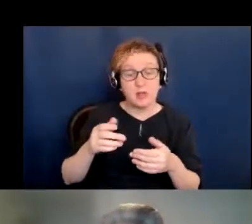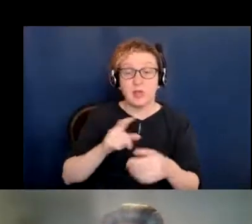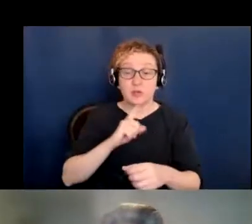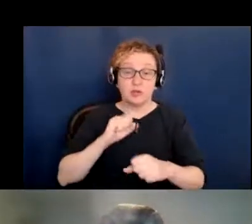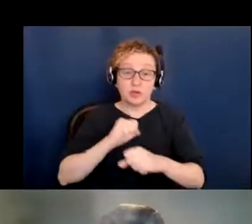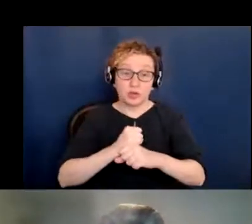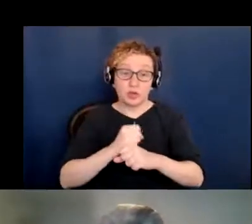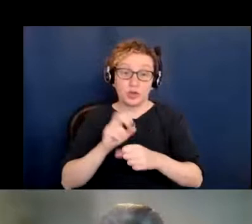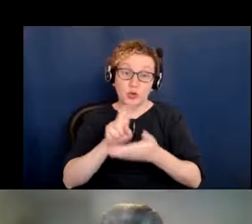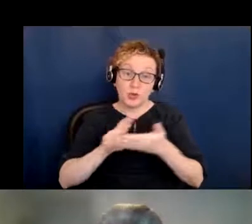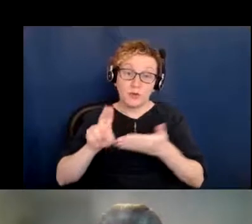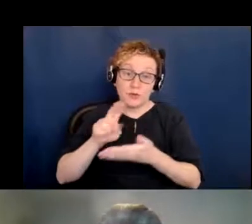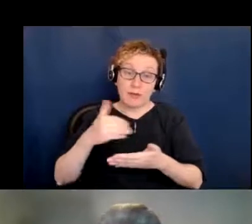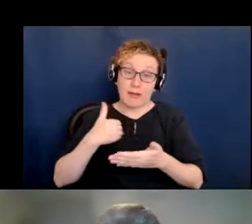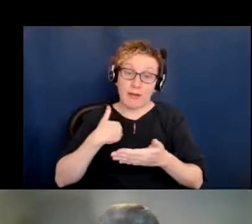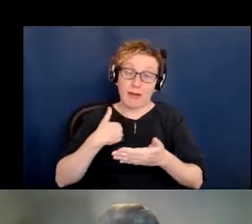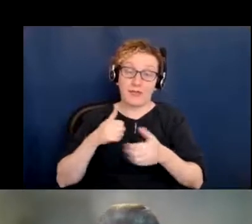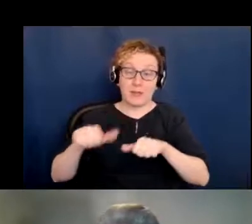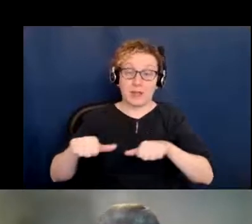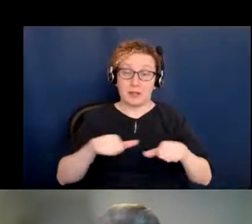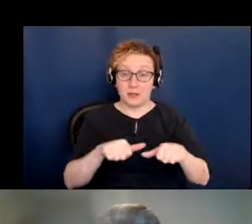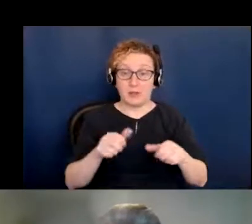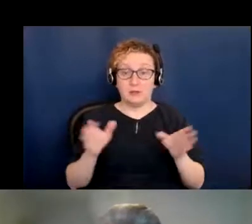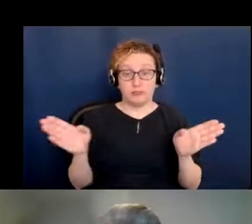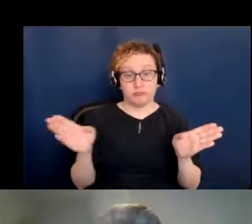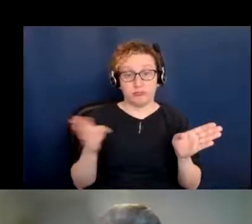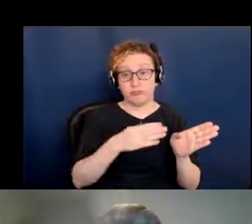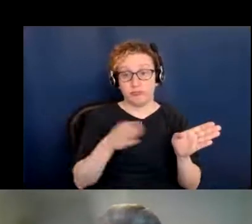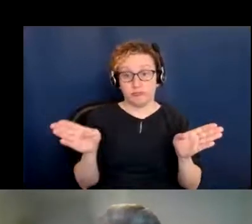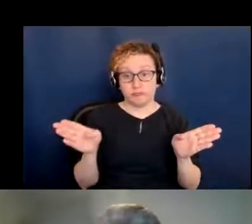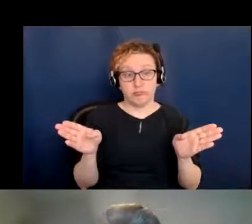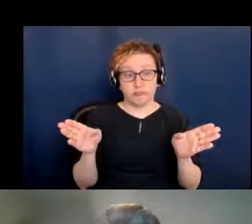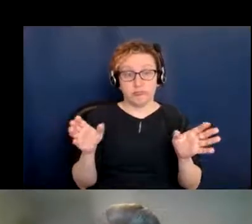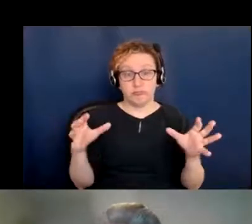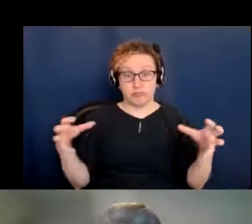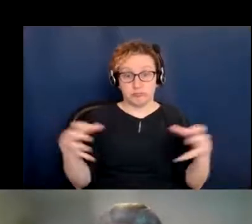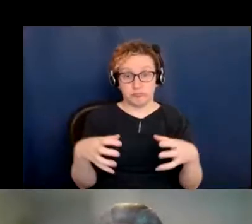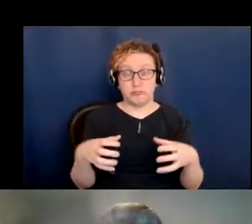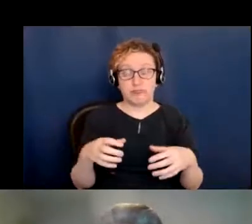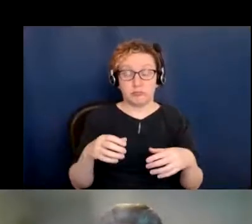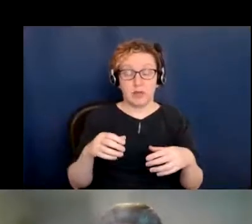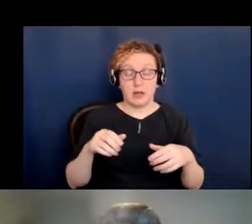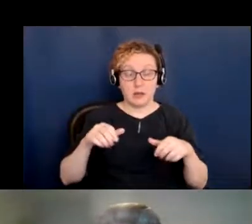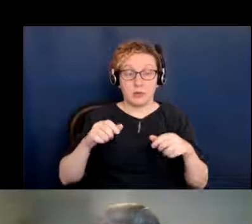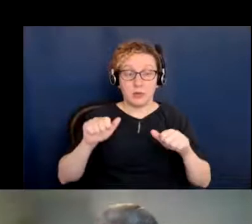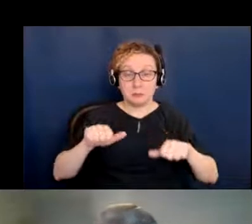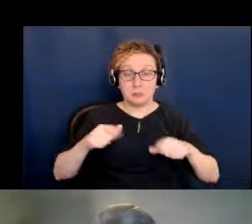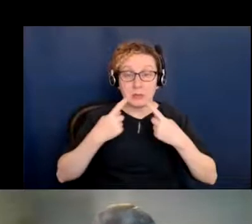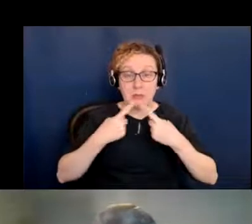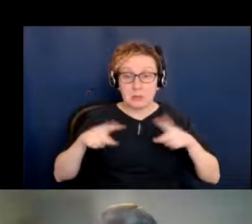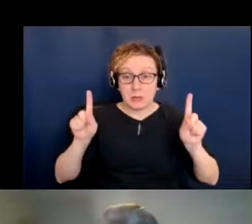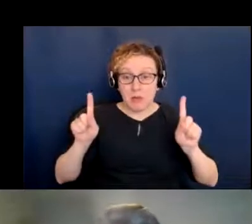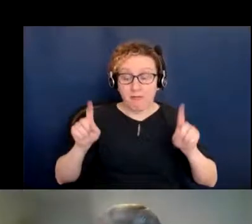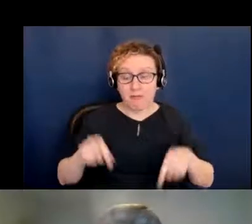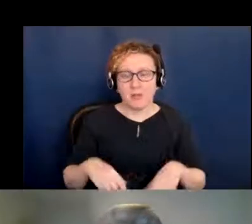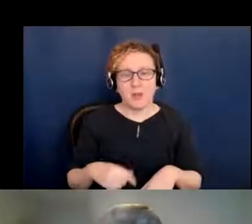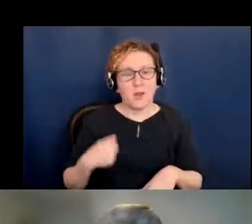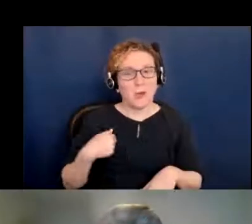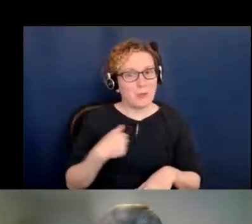bandwidth and the capability necessary to pull it off. Really, in the end, we like it.